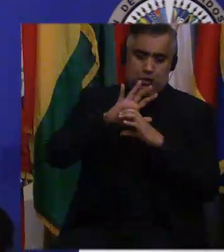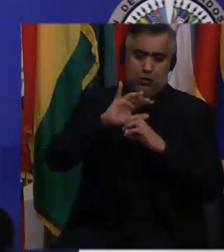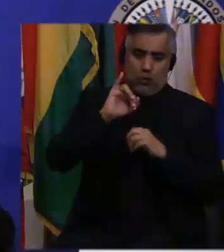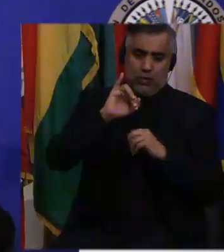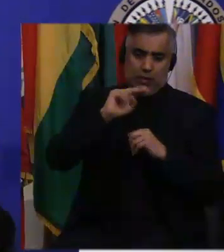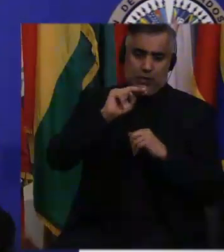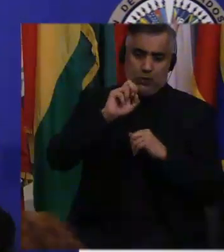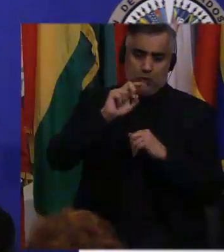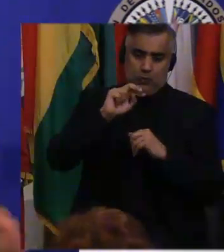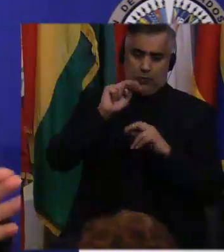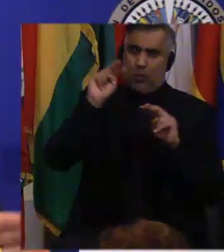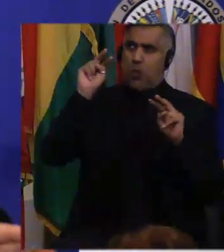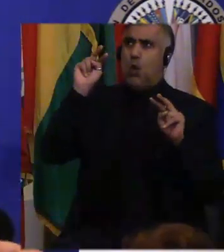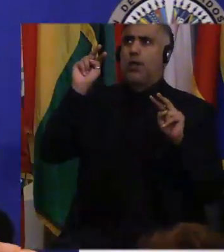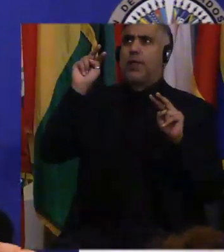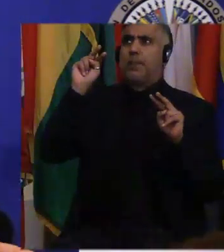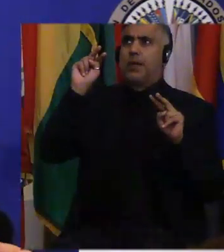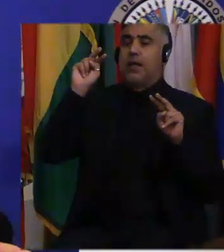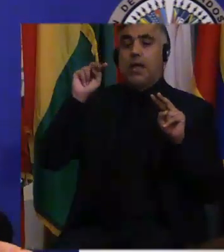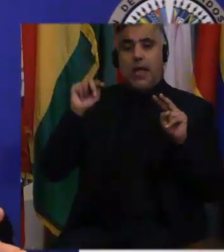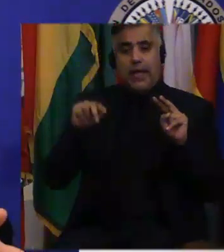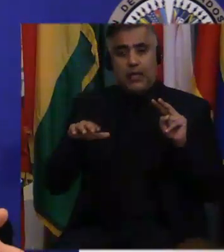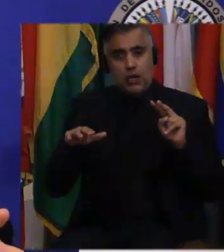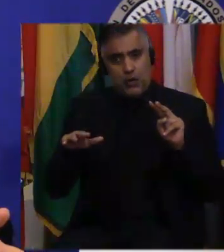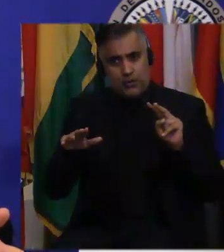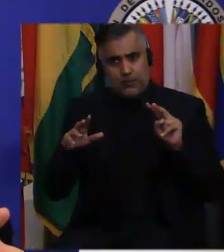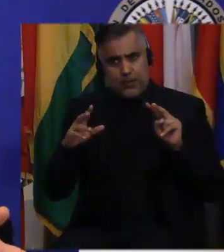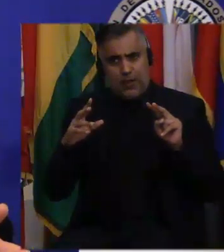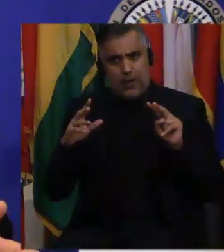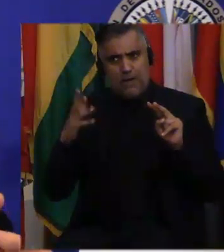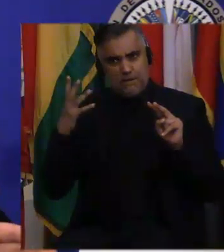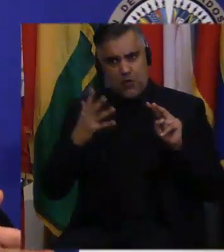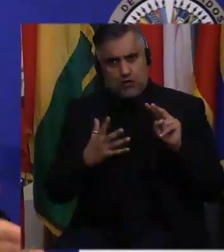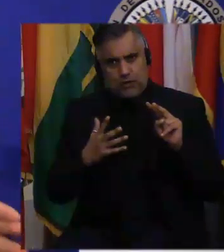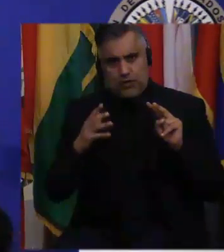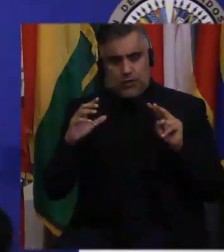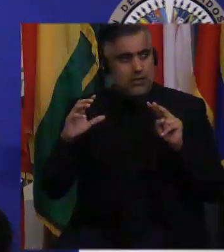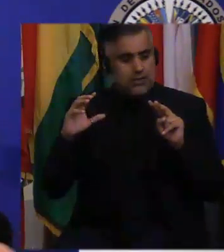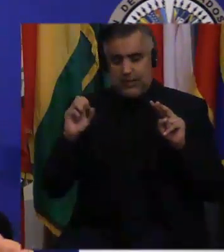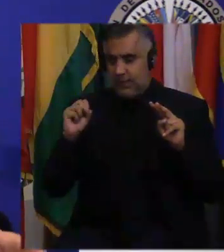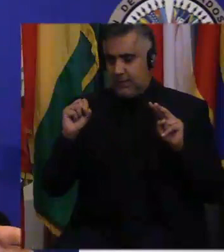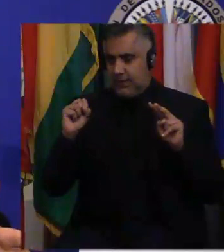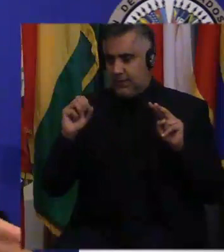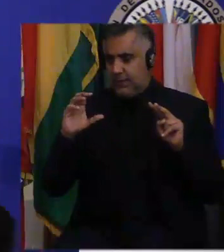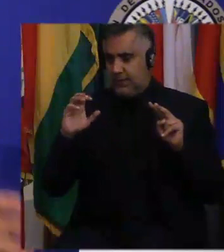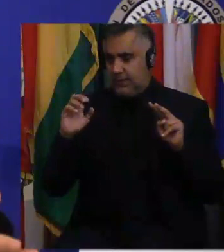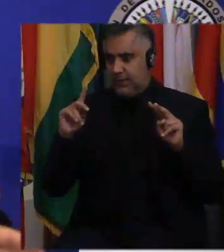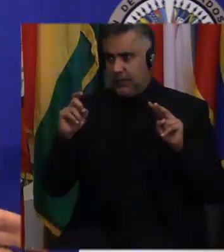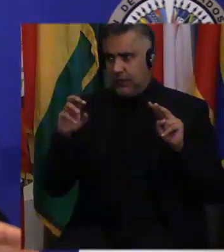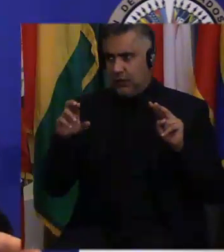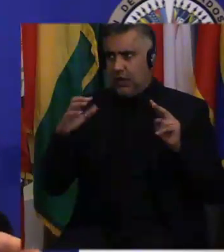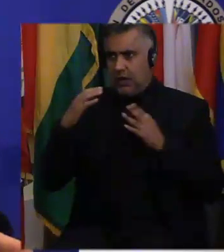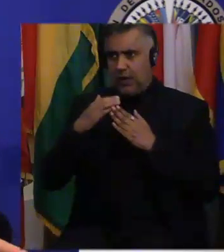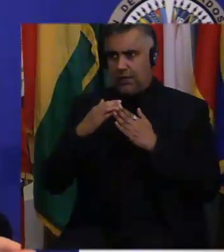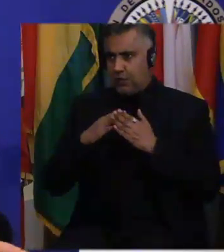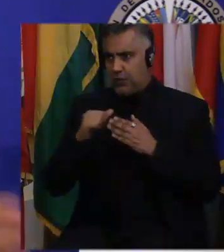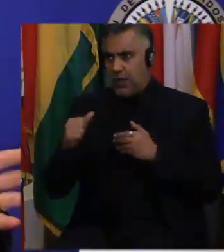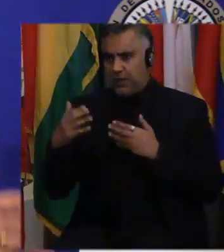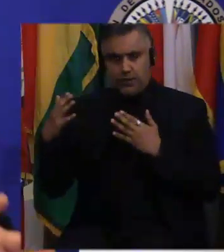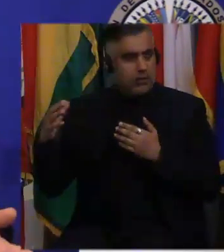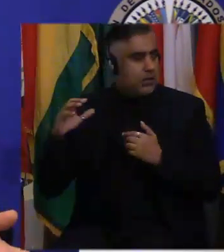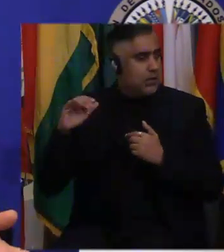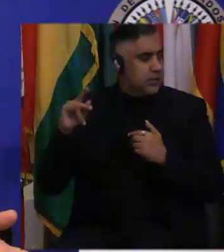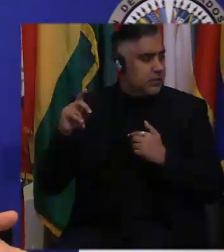today here, and here I would like to mention that unfortunately CEDAW Convention was not presented, although